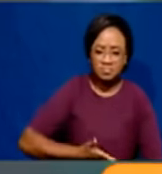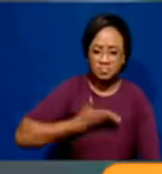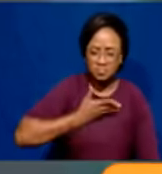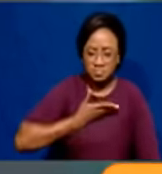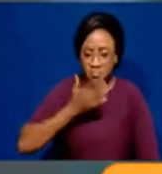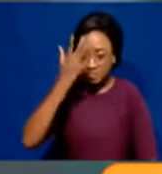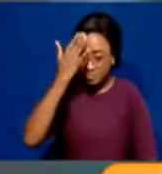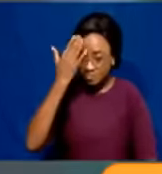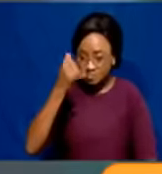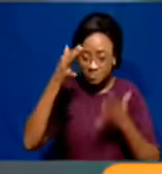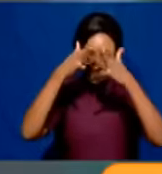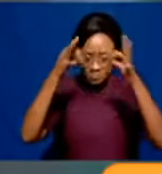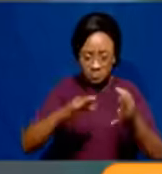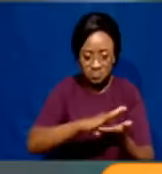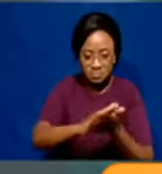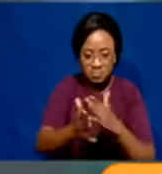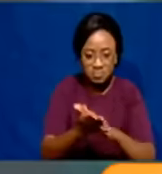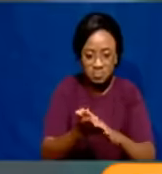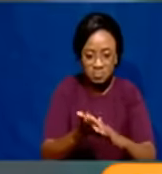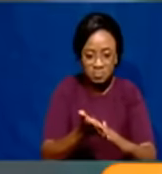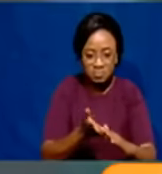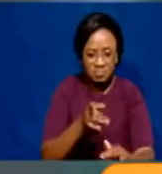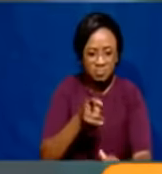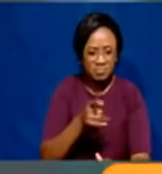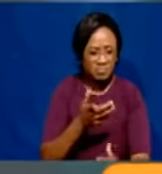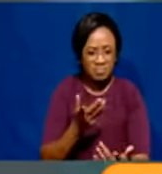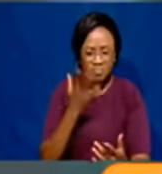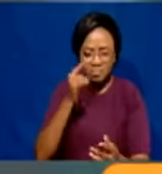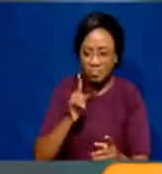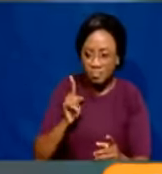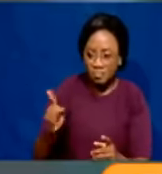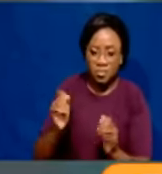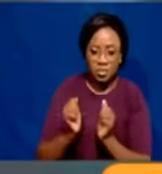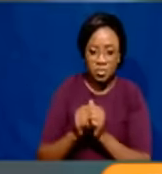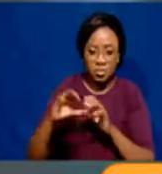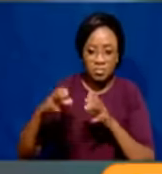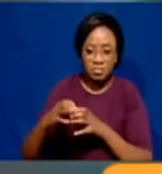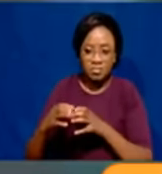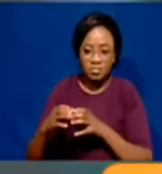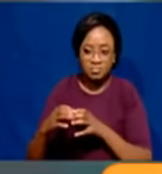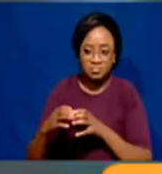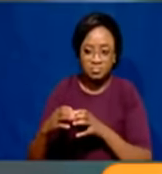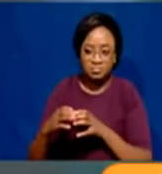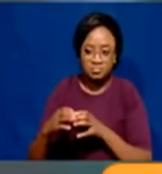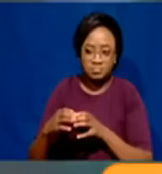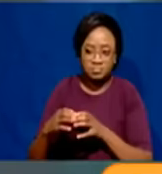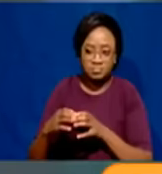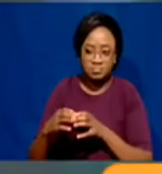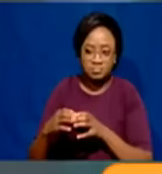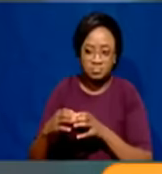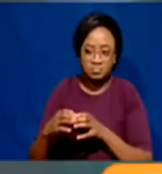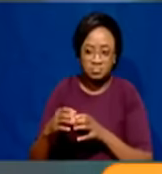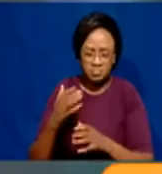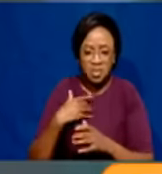to pardon was ironic. This is because Ms. Novak and her party are largely conservative, with